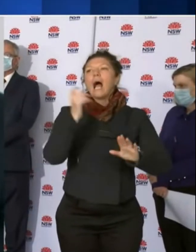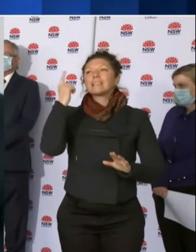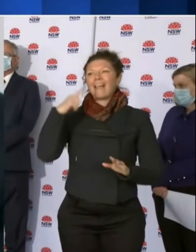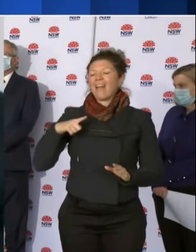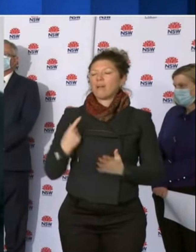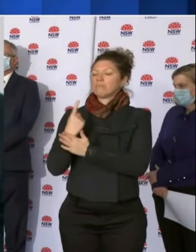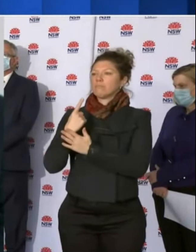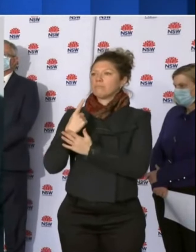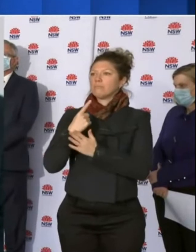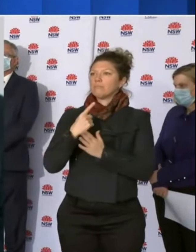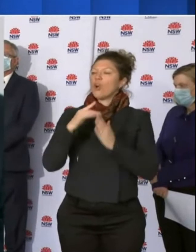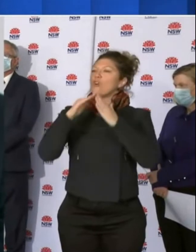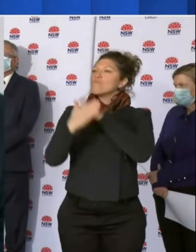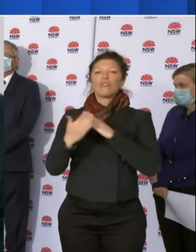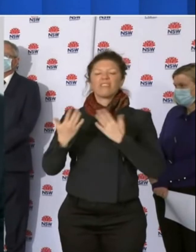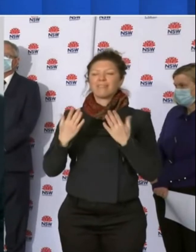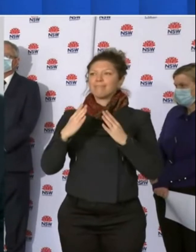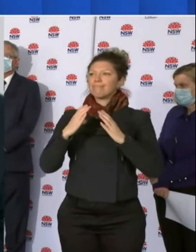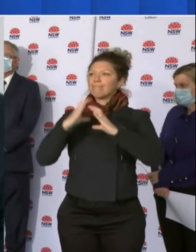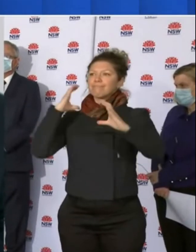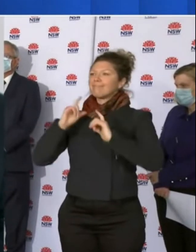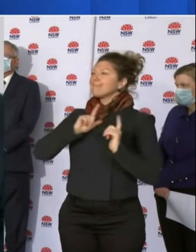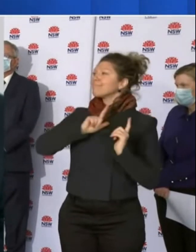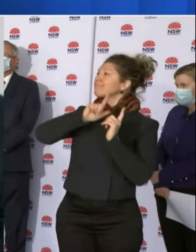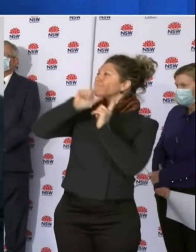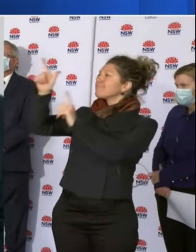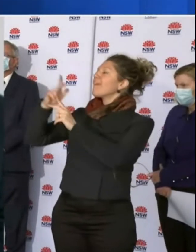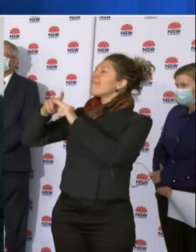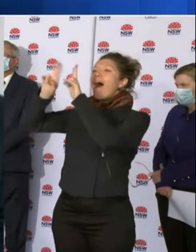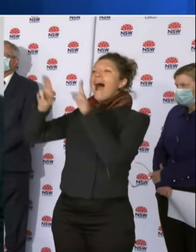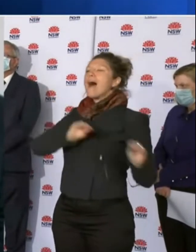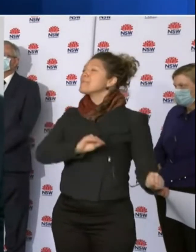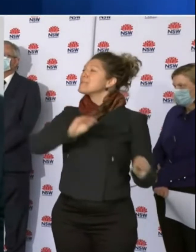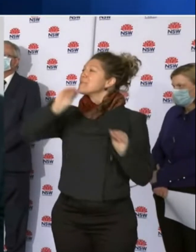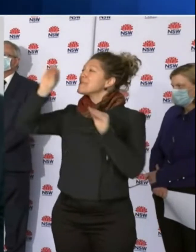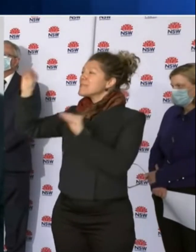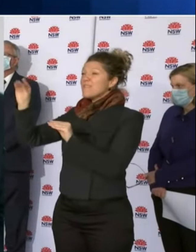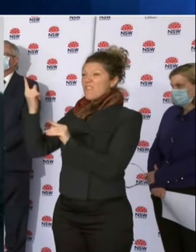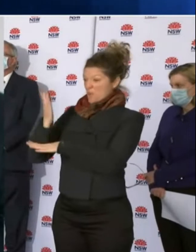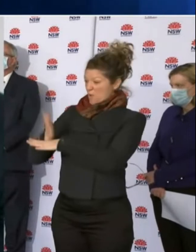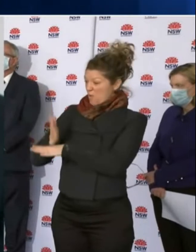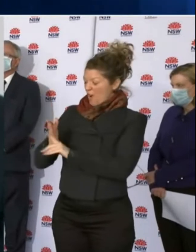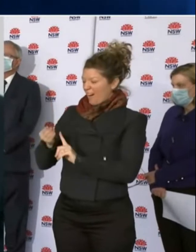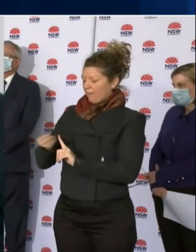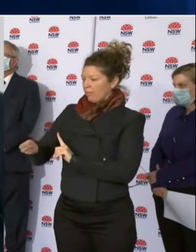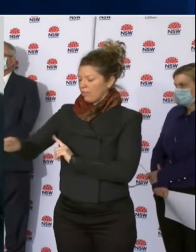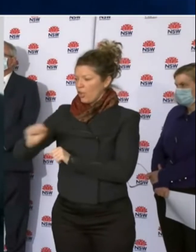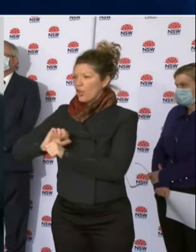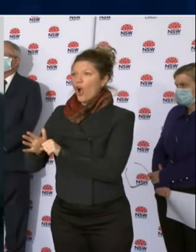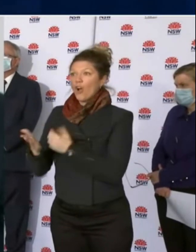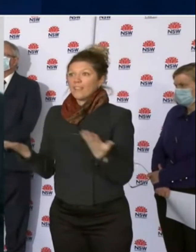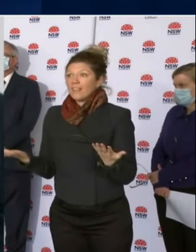work as well, because obviously that is a huge concern, but there are instances where unfortunately people haven't